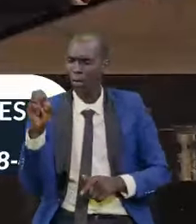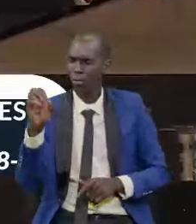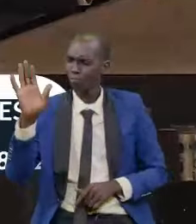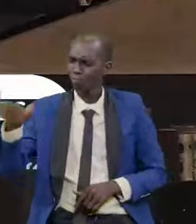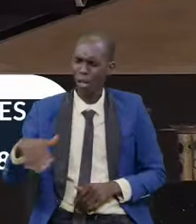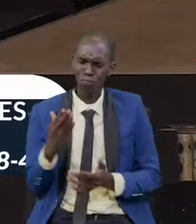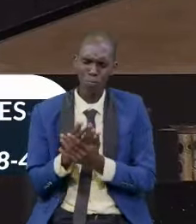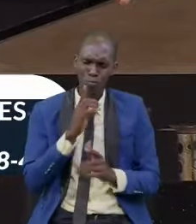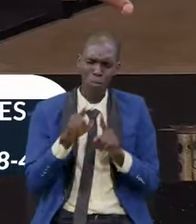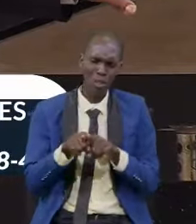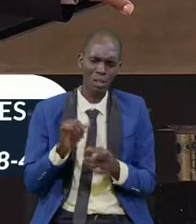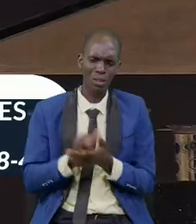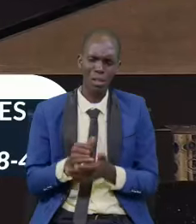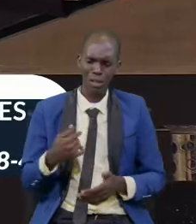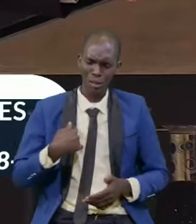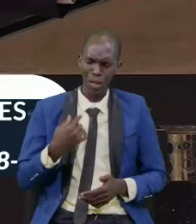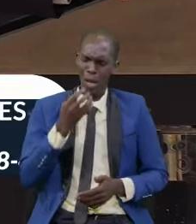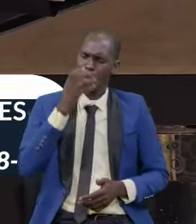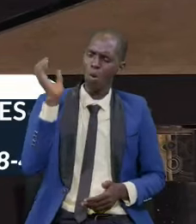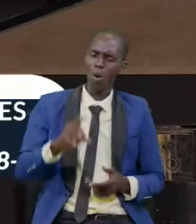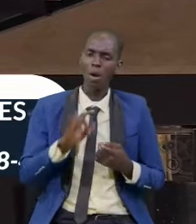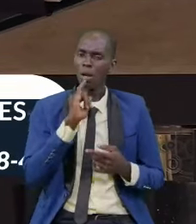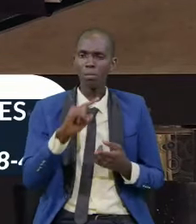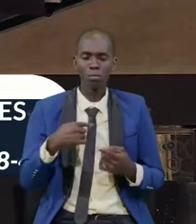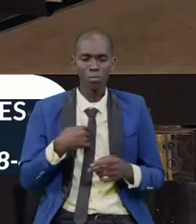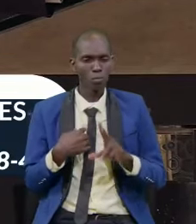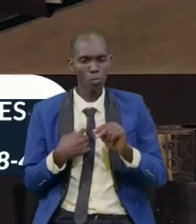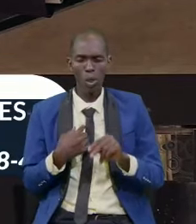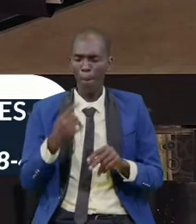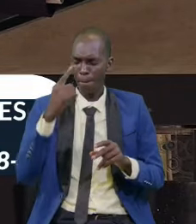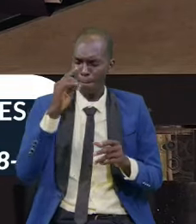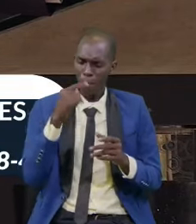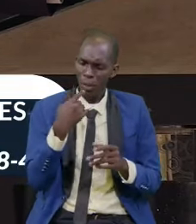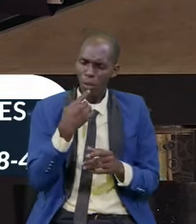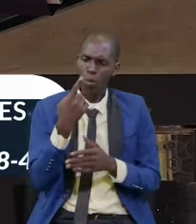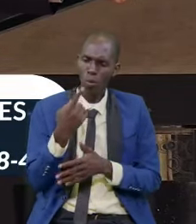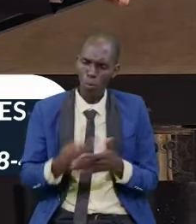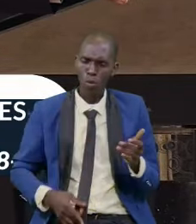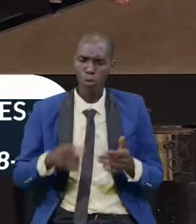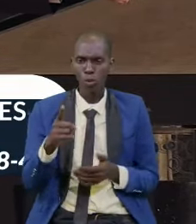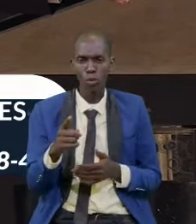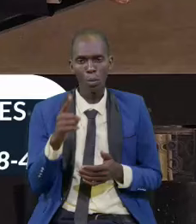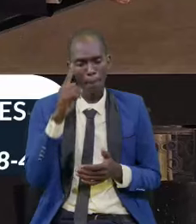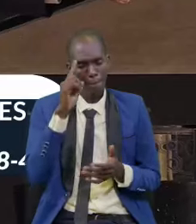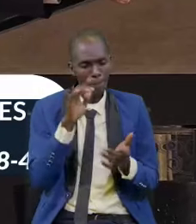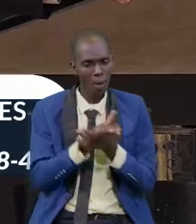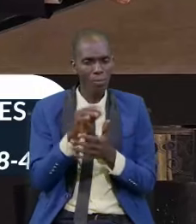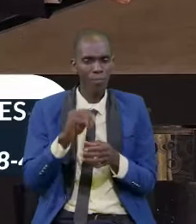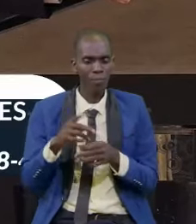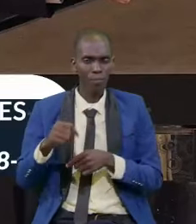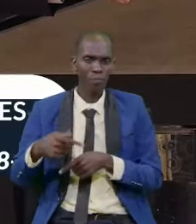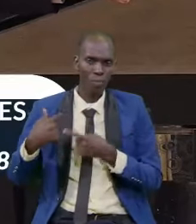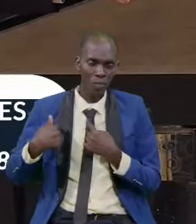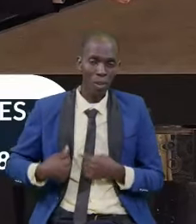Woe is me. Let him say what he believes from his heart and the way the conviction has come